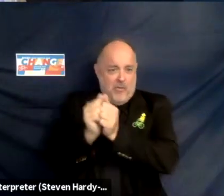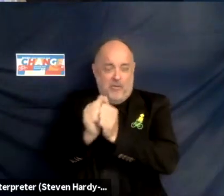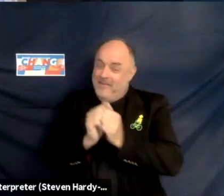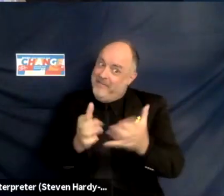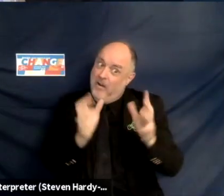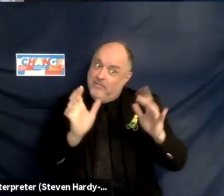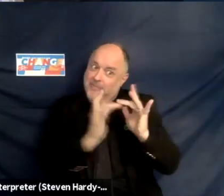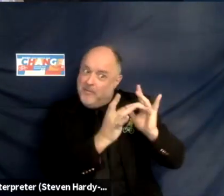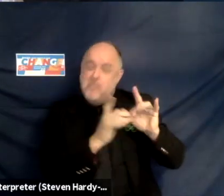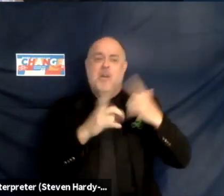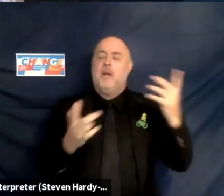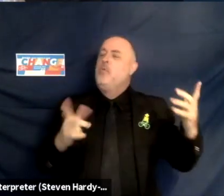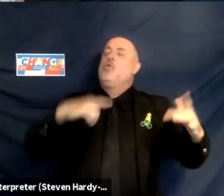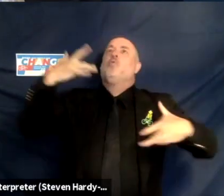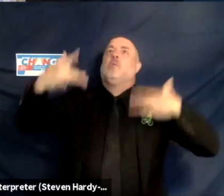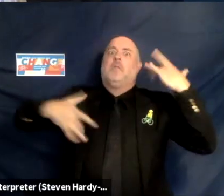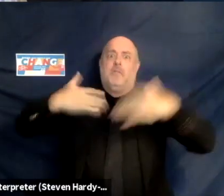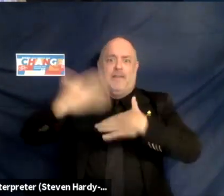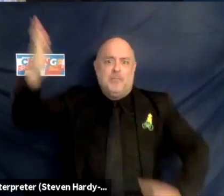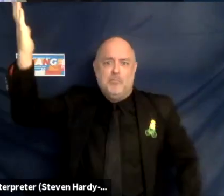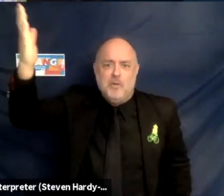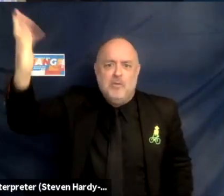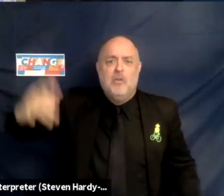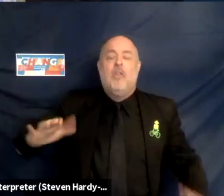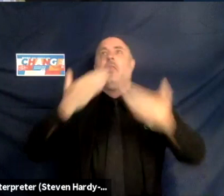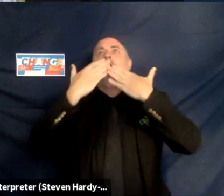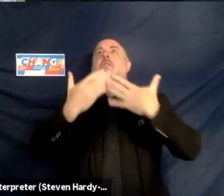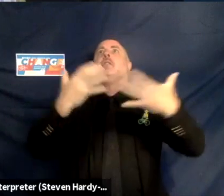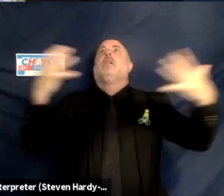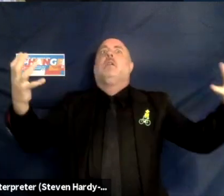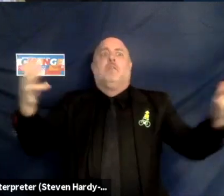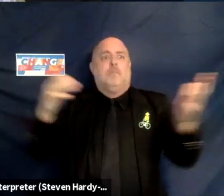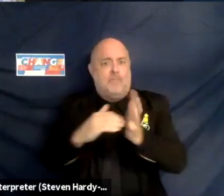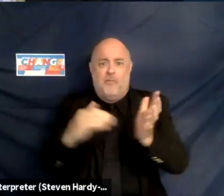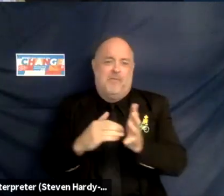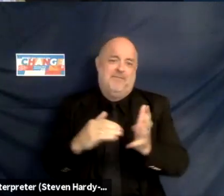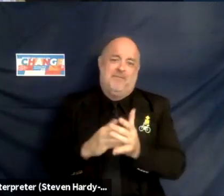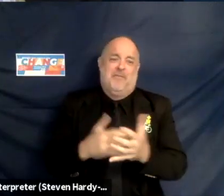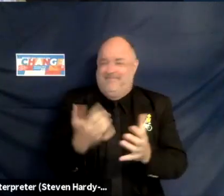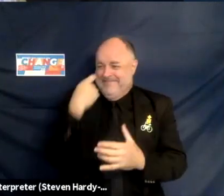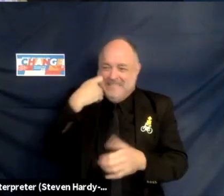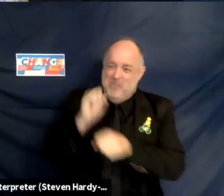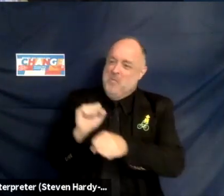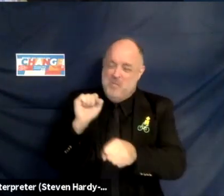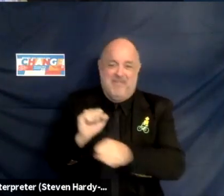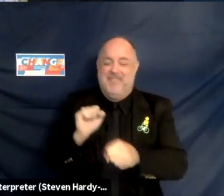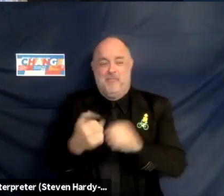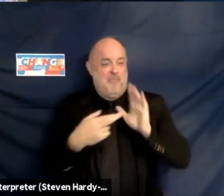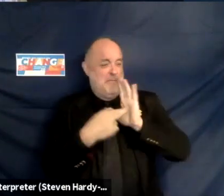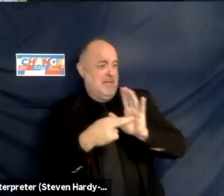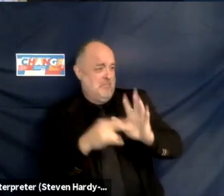as I am about our next speakers. Thanks again to all of you for the work you've done these last few days and representing the people